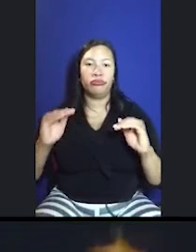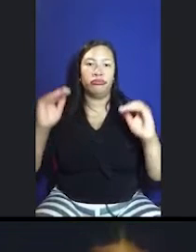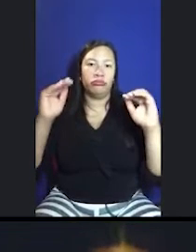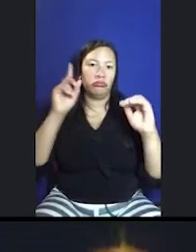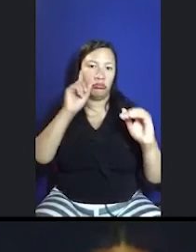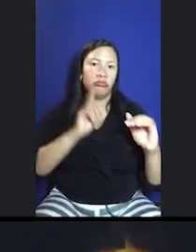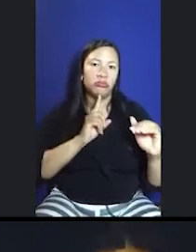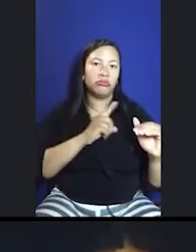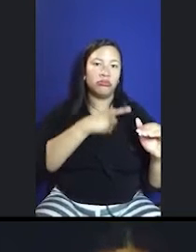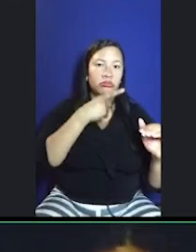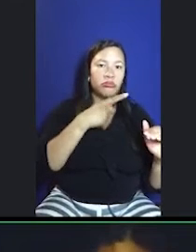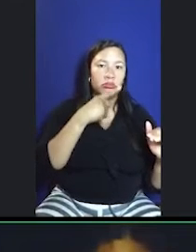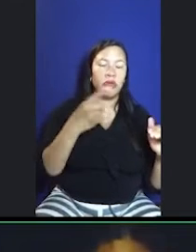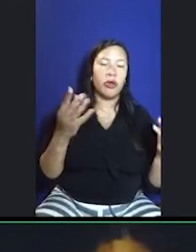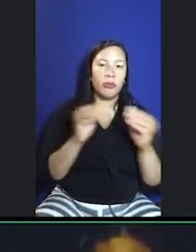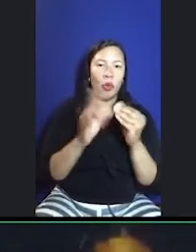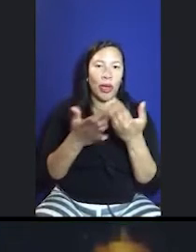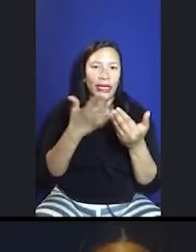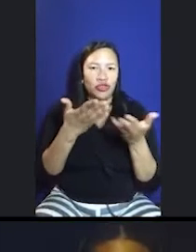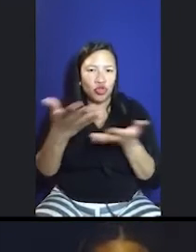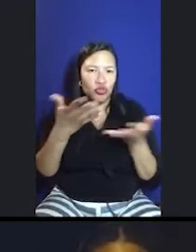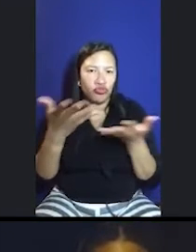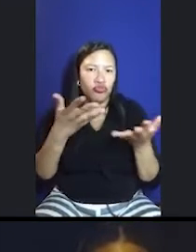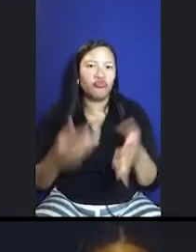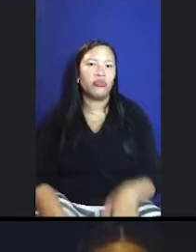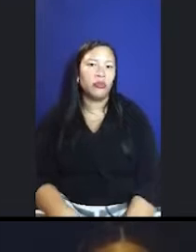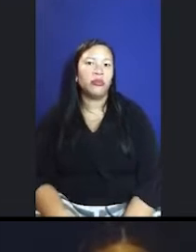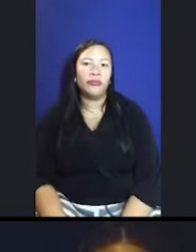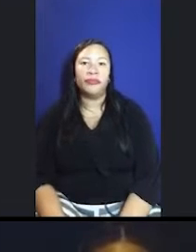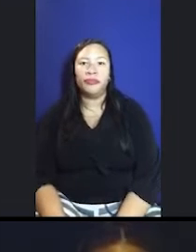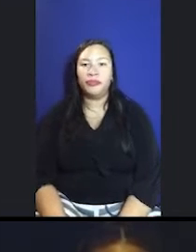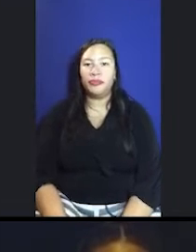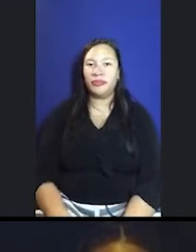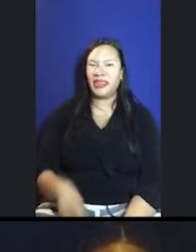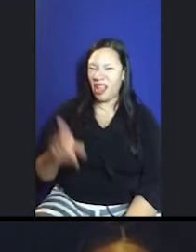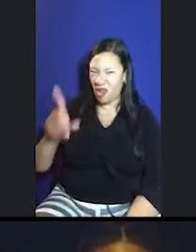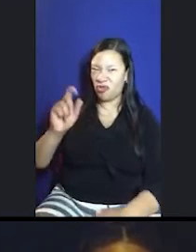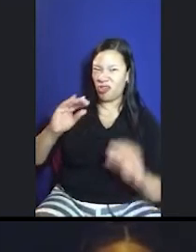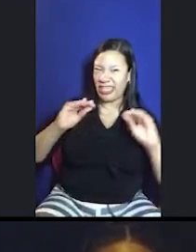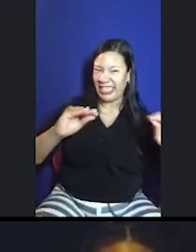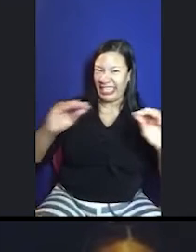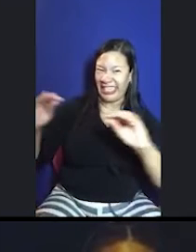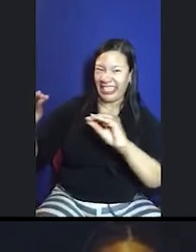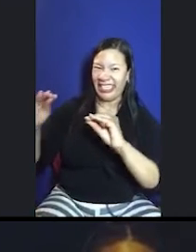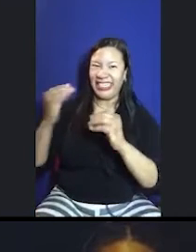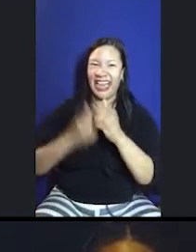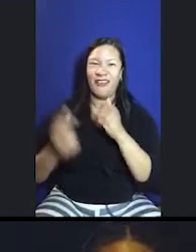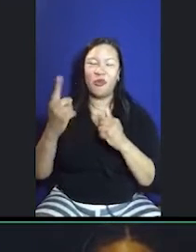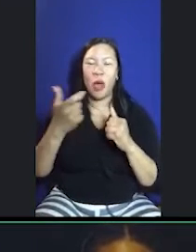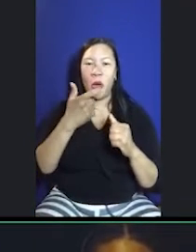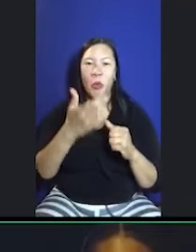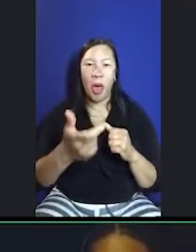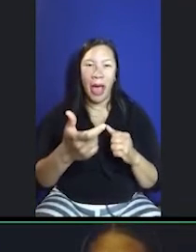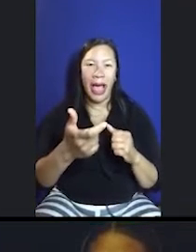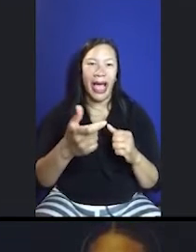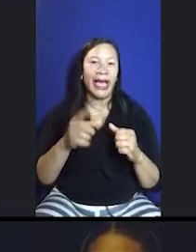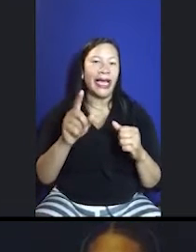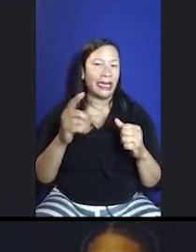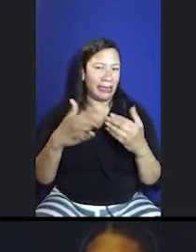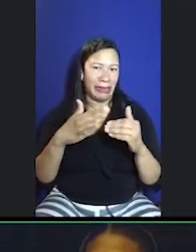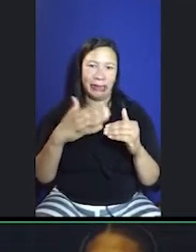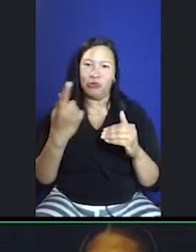hearing Okay. So, okay. capacities. You should teach everybody who's watching this at least one thing in sign language